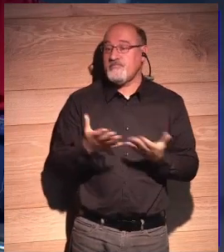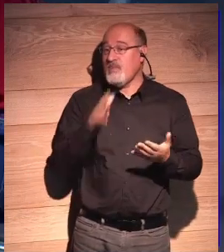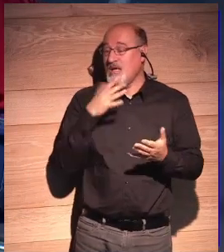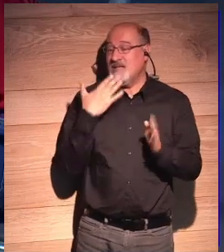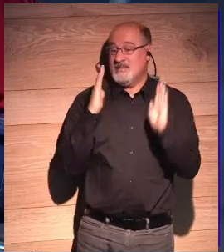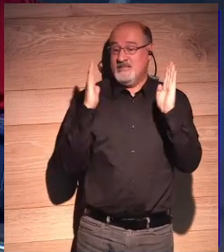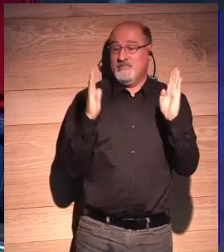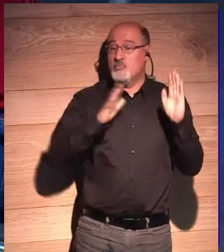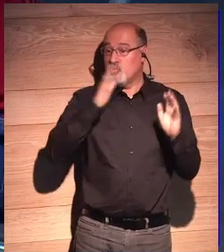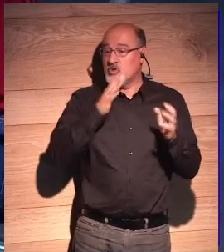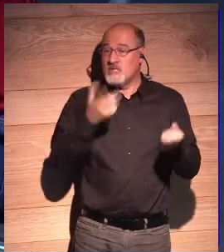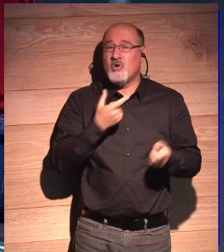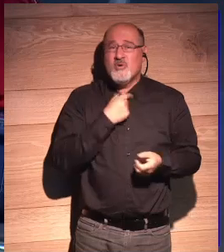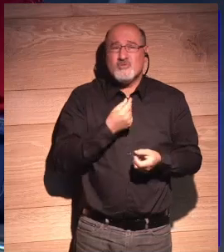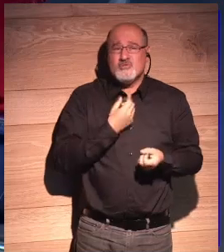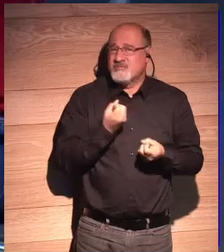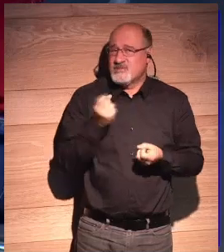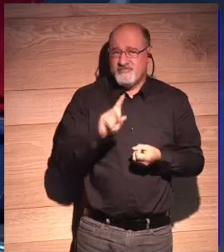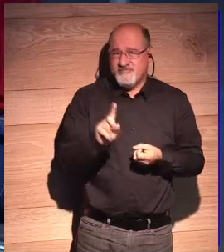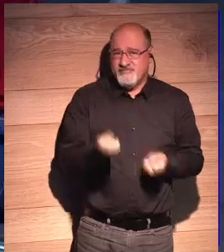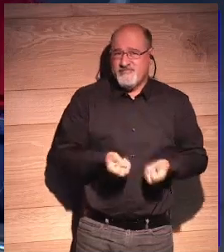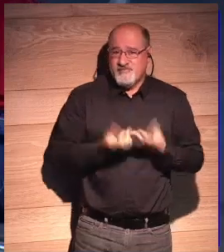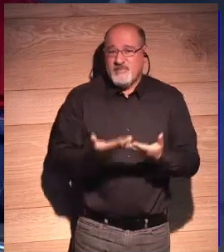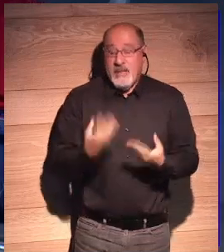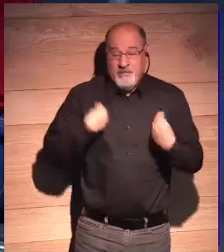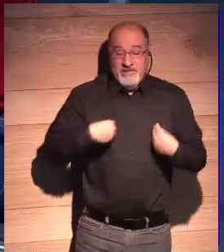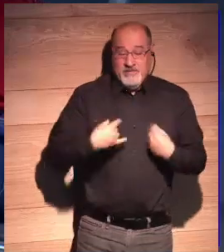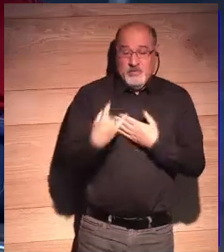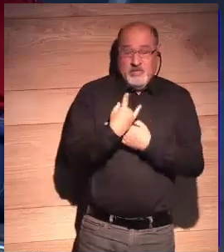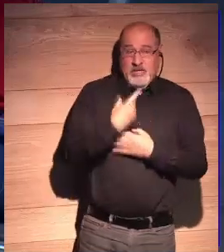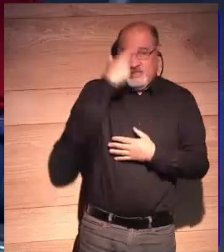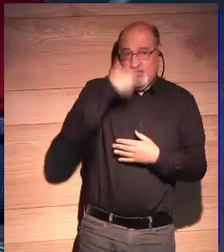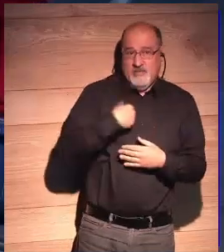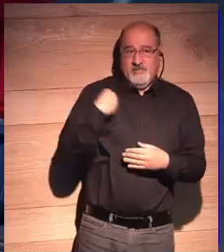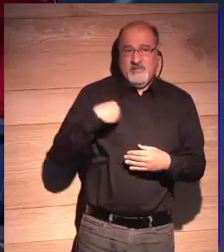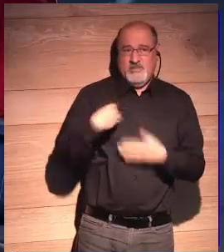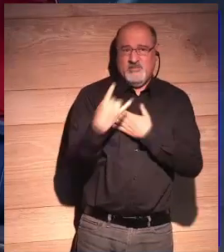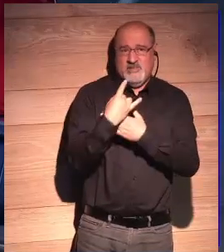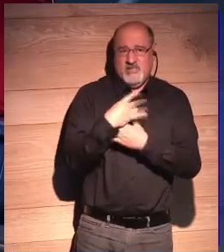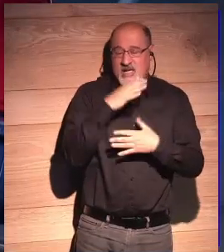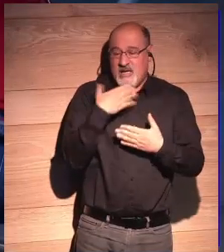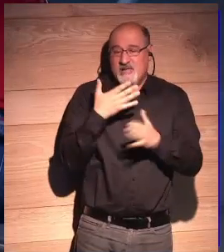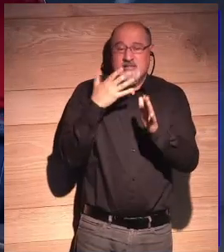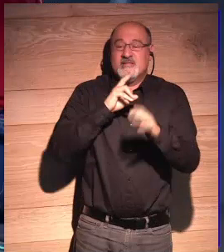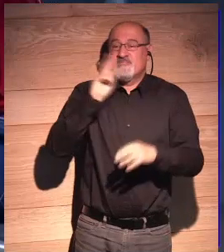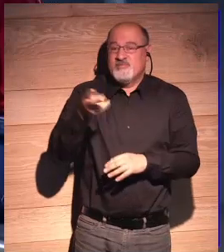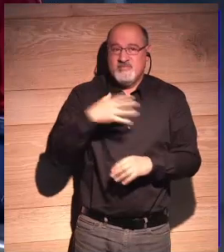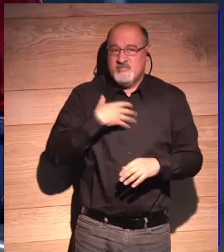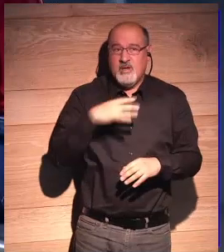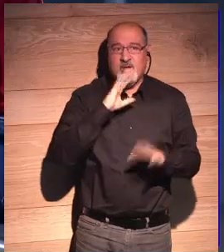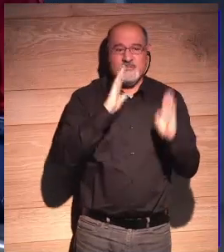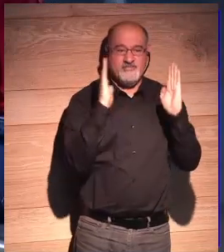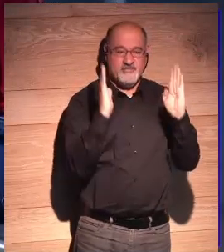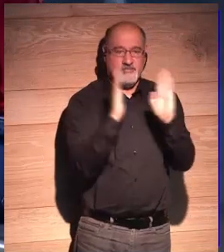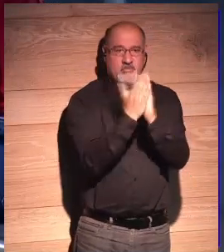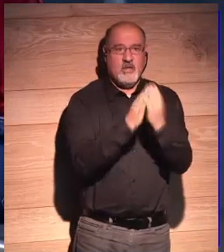about it is because I like to lie to myself. Because if I said, oh, this is going to be another like 200 pages, I would just quit. I